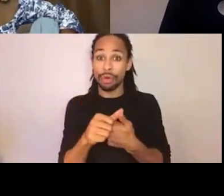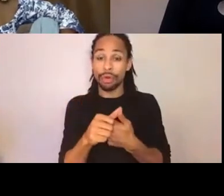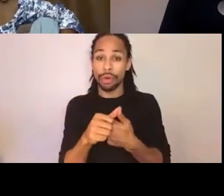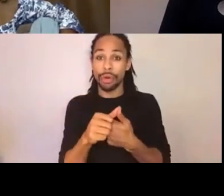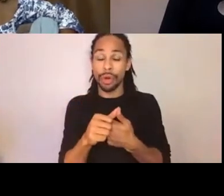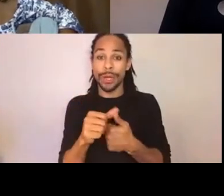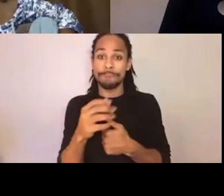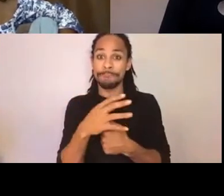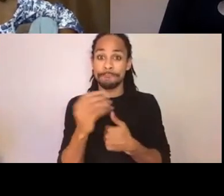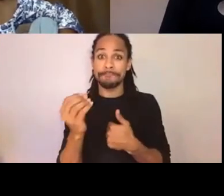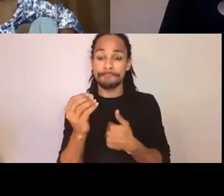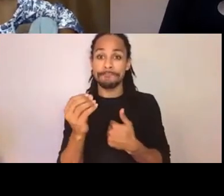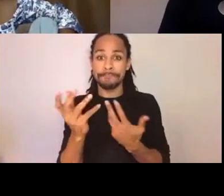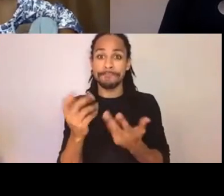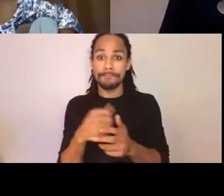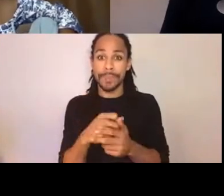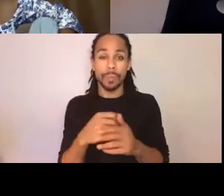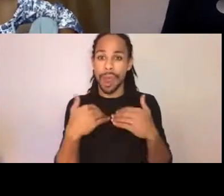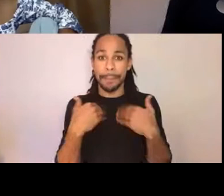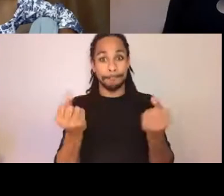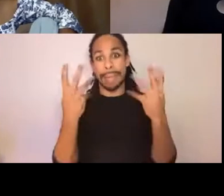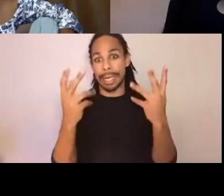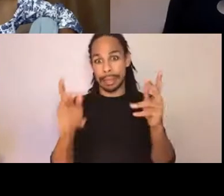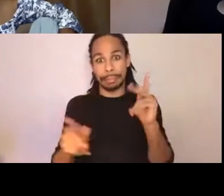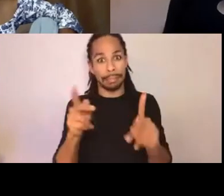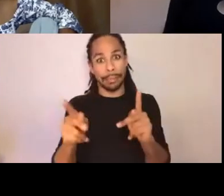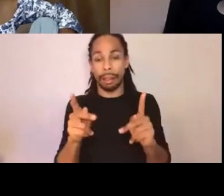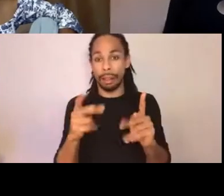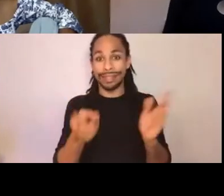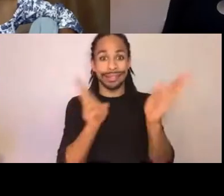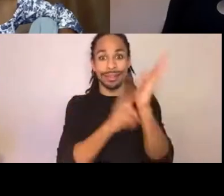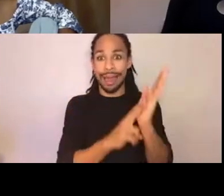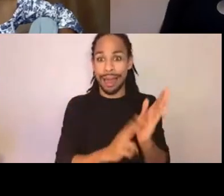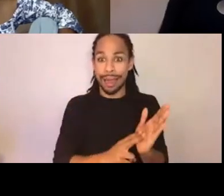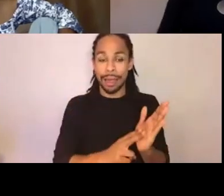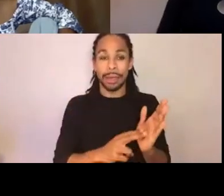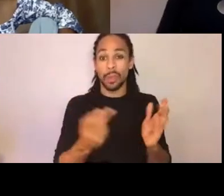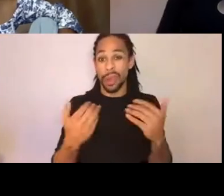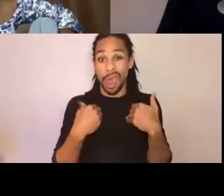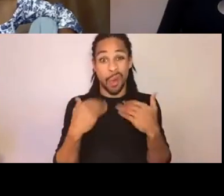and to have a bunch of people sign it. And we had over 3,000